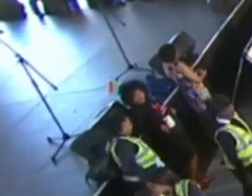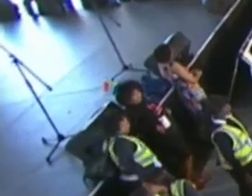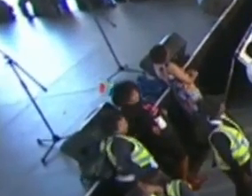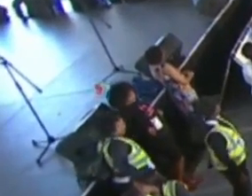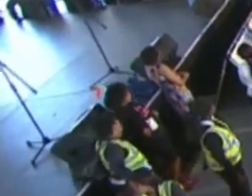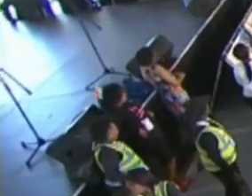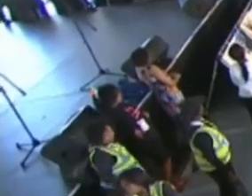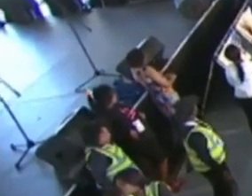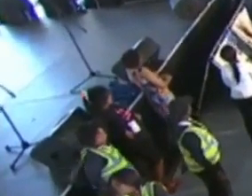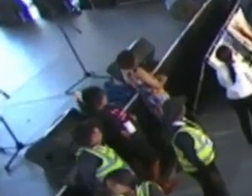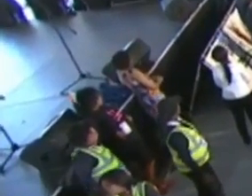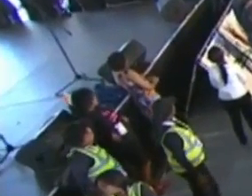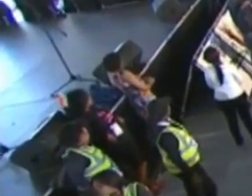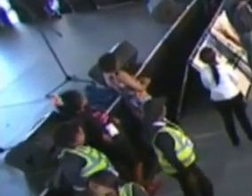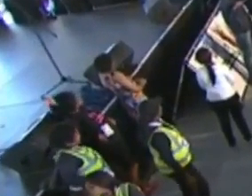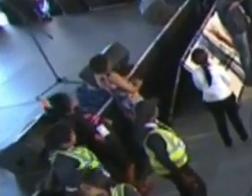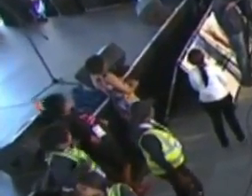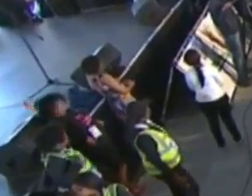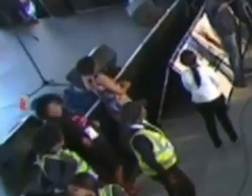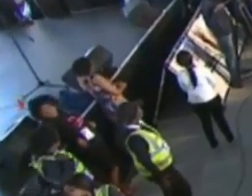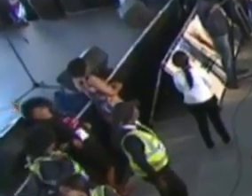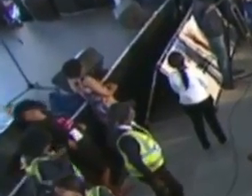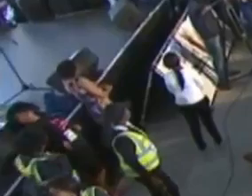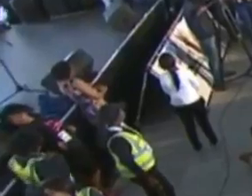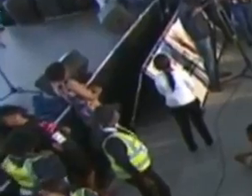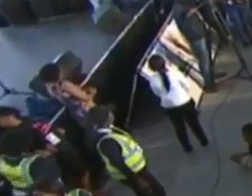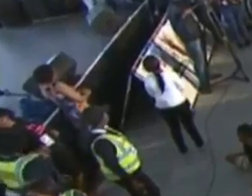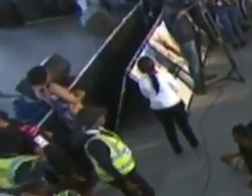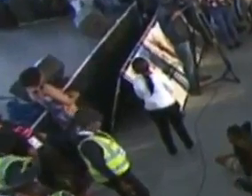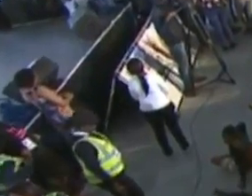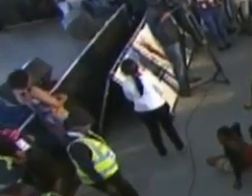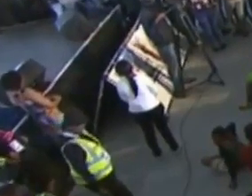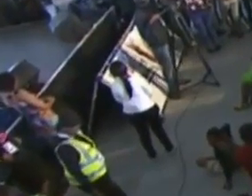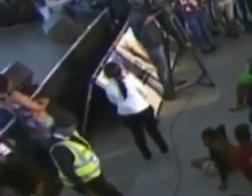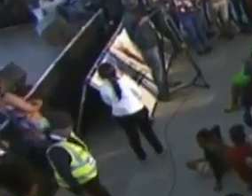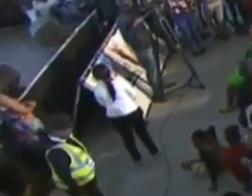Long live the struggle of the women in South Africa, long live.